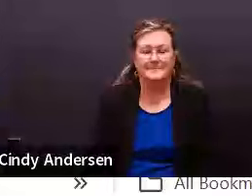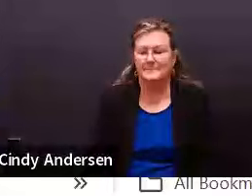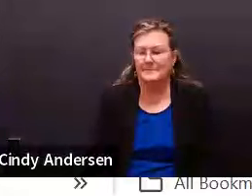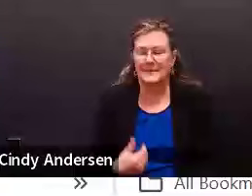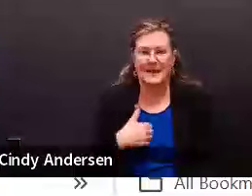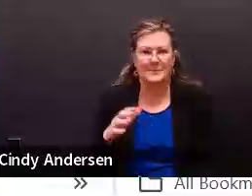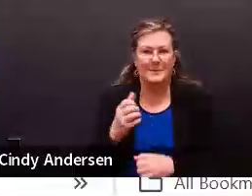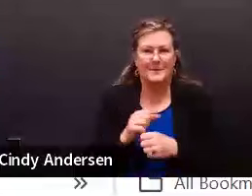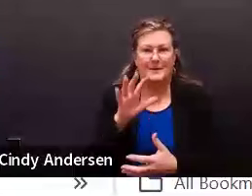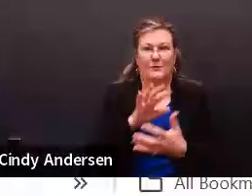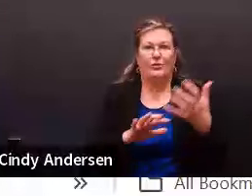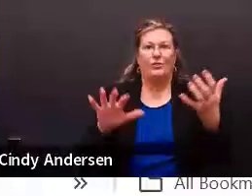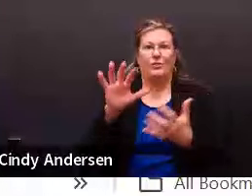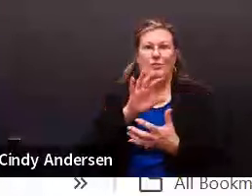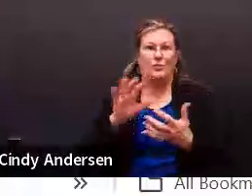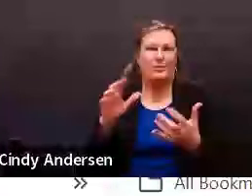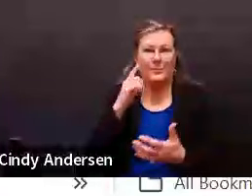not to go too fast.